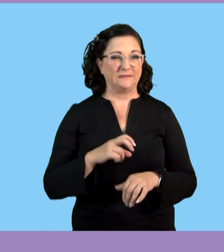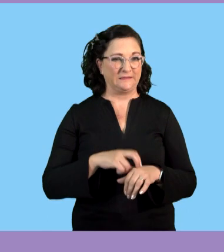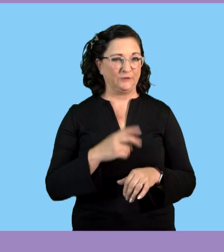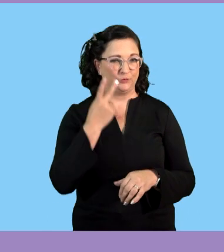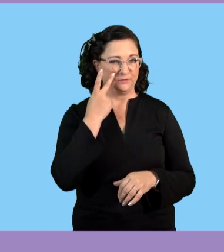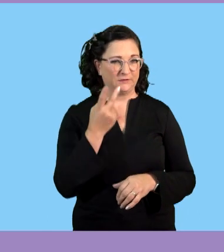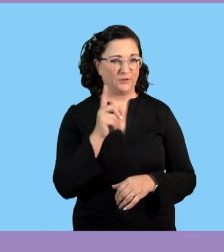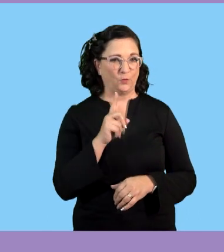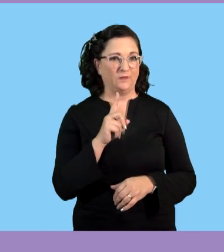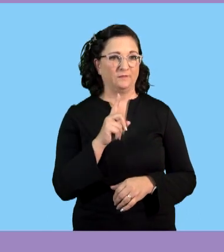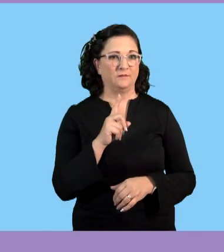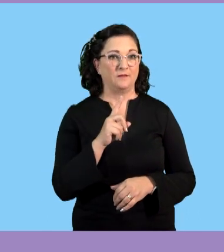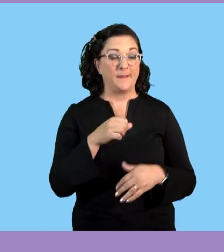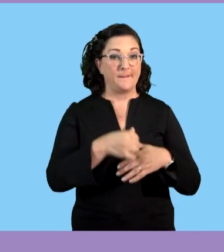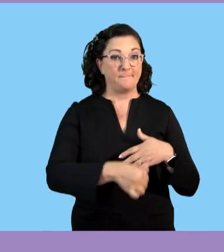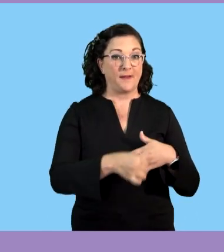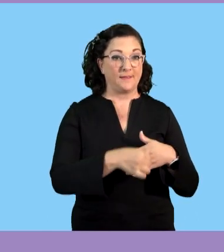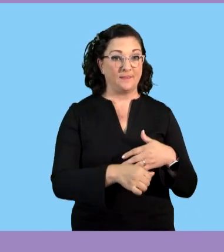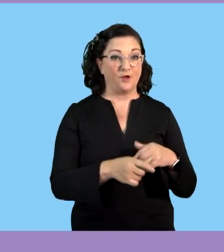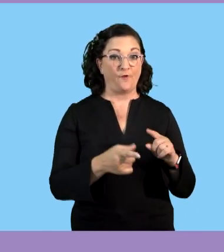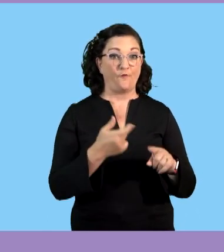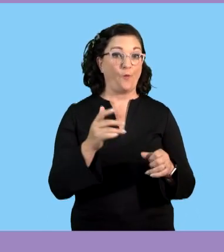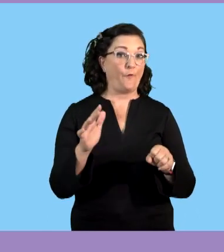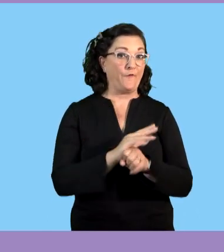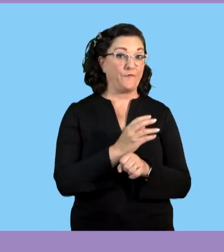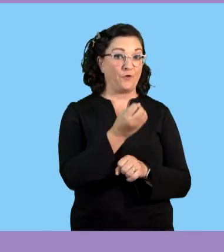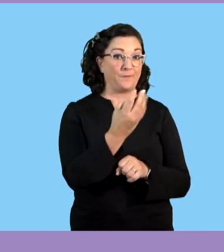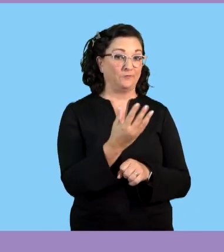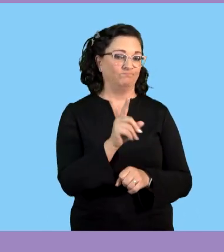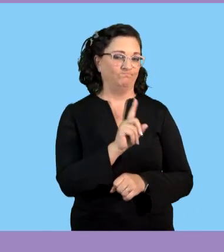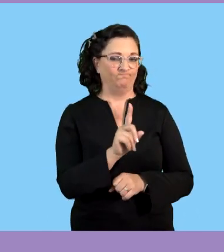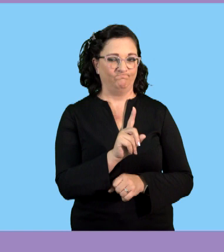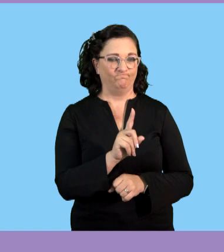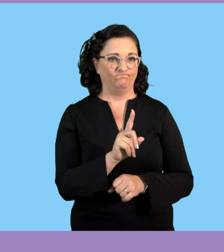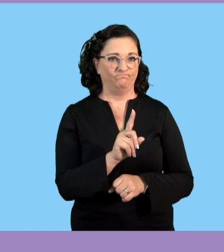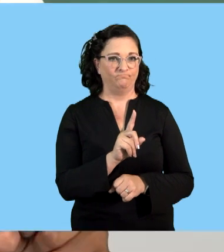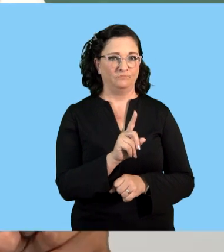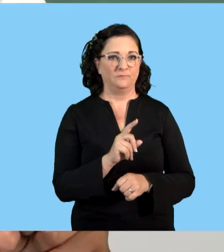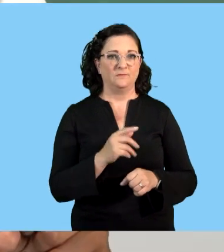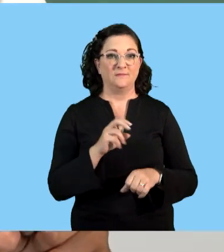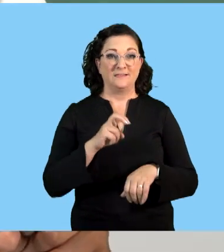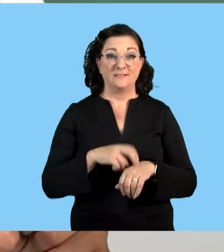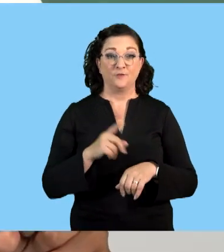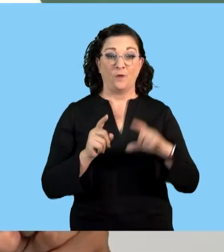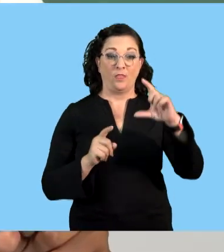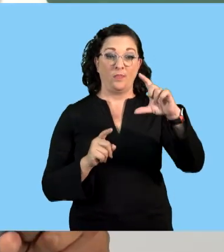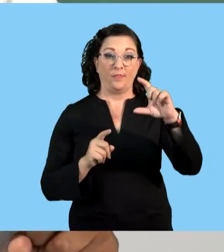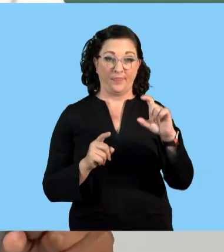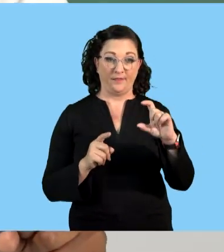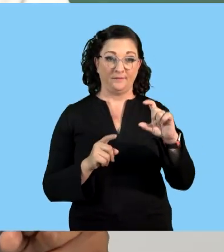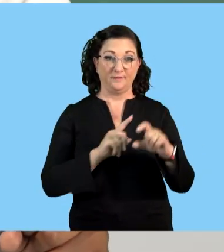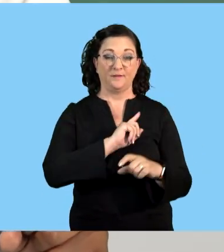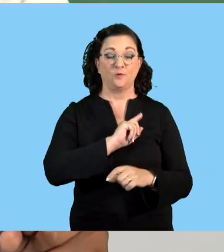need to make. The monthly payment cannot be from the 169,000. It actually must be